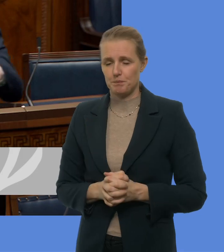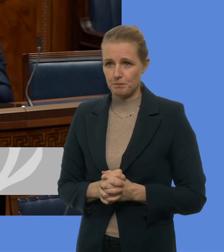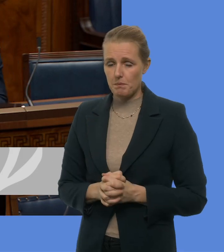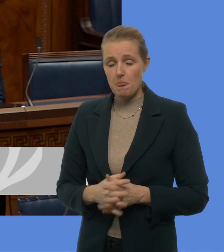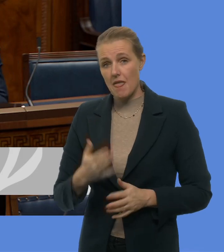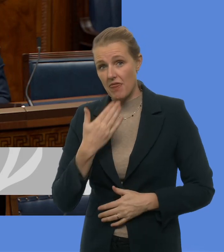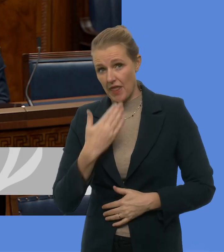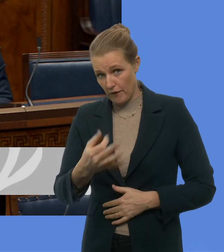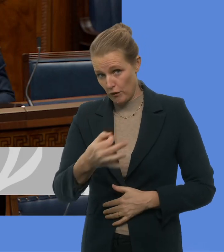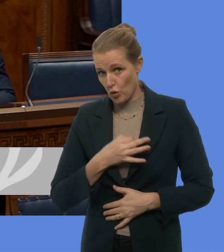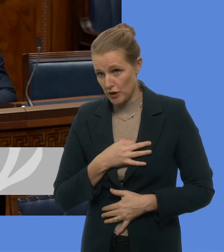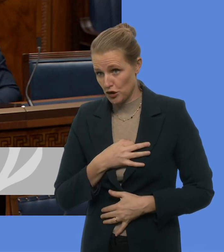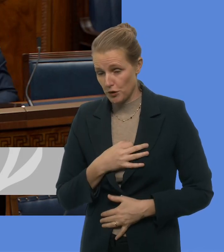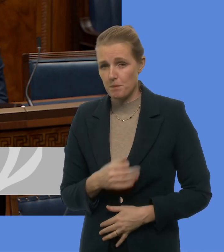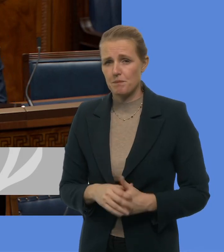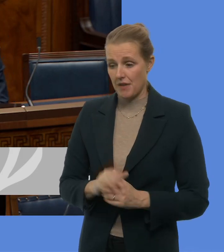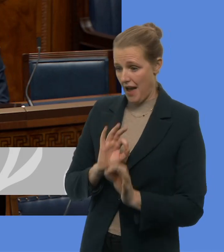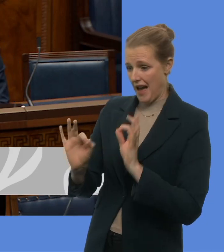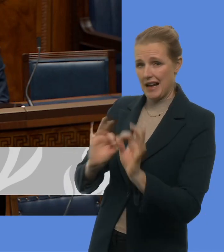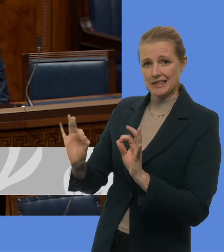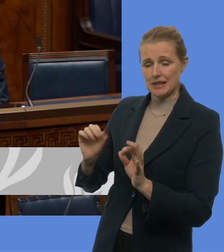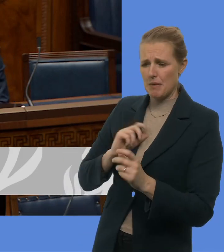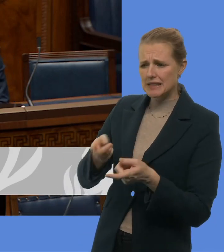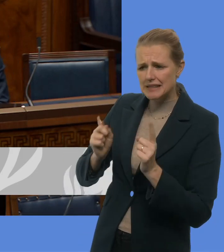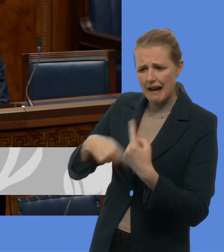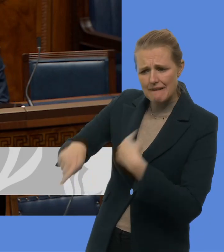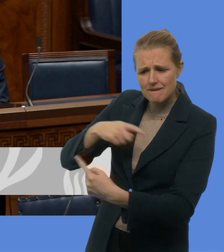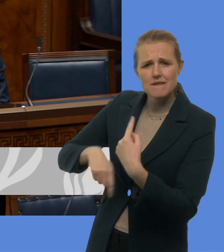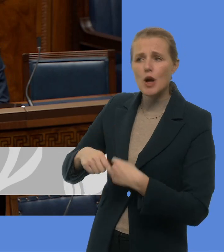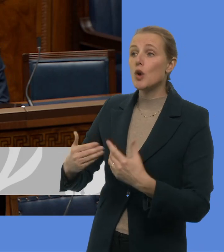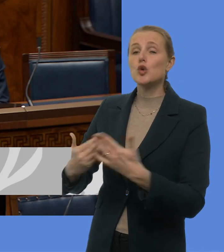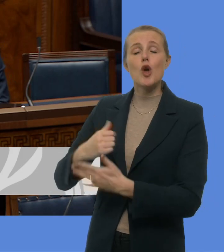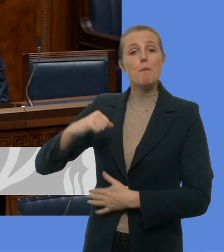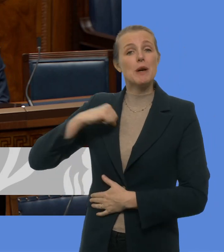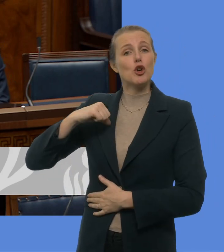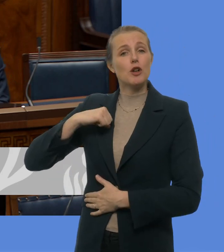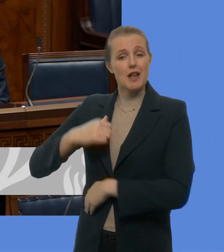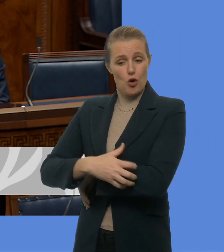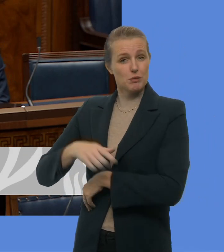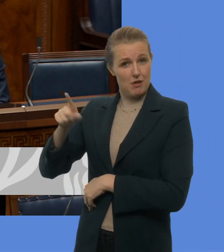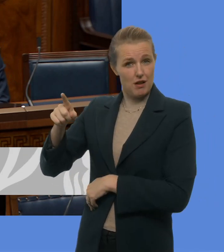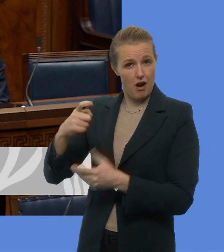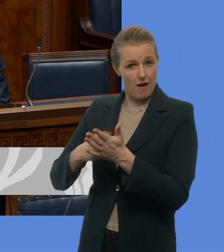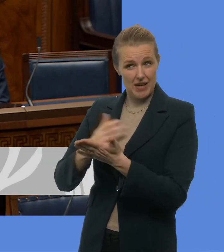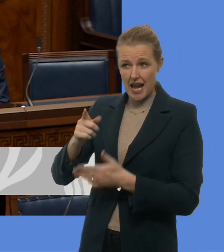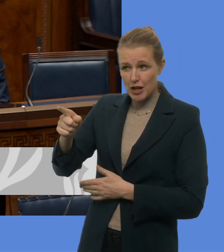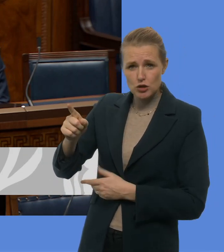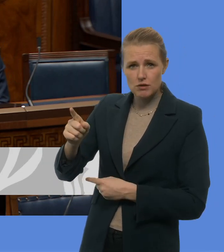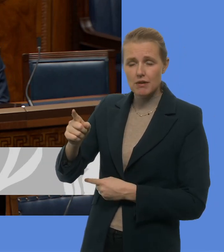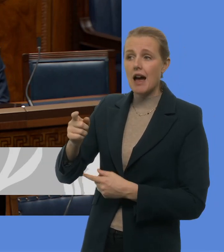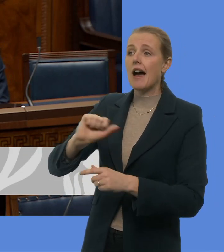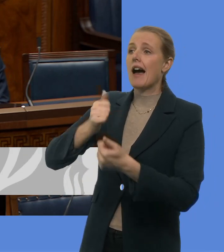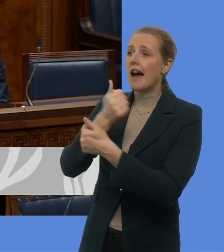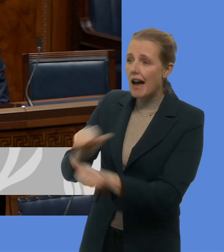for her question. I've asked my officials to identify the key lessons from the new maternity hospital and ensure these are applied ahead of signing